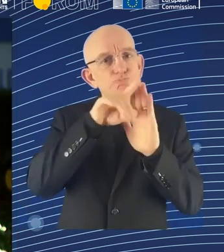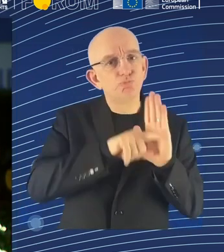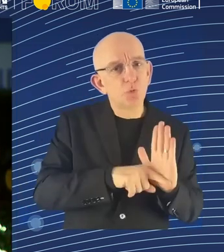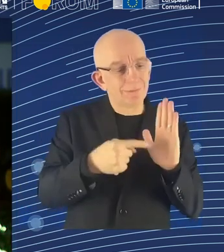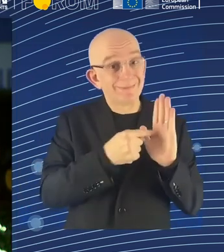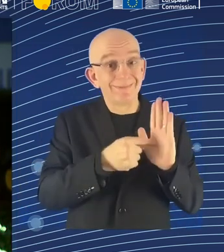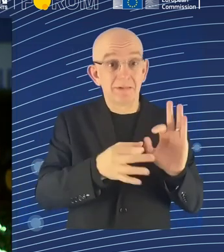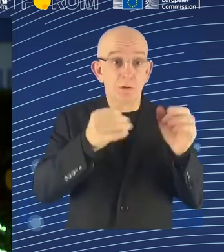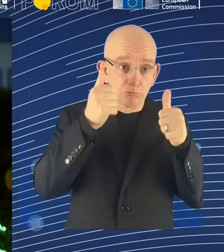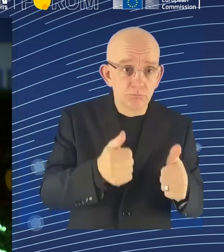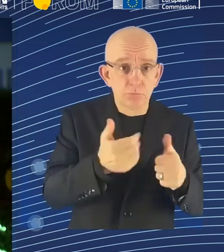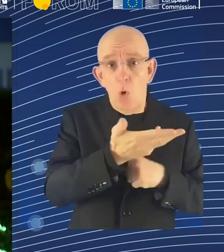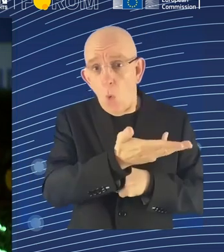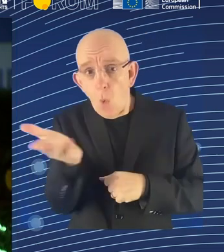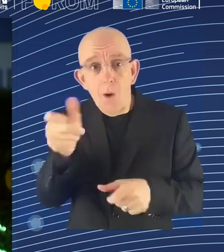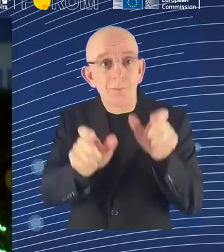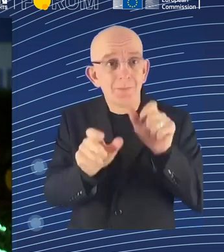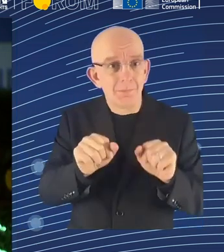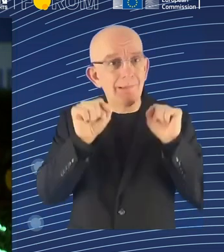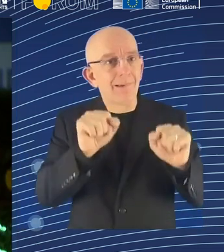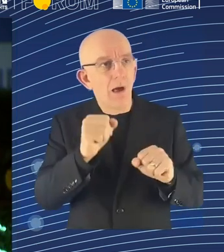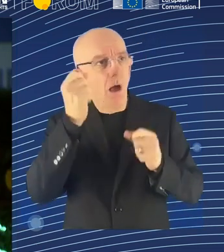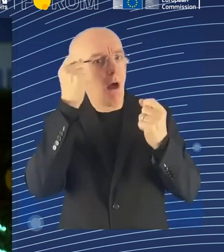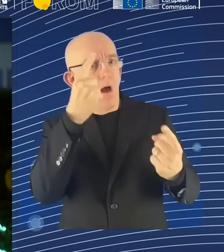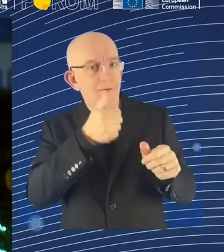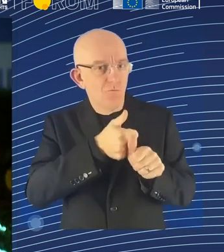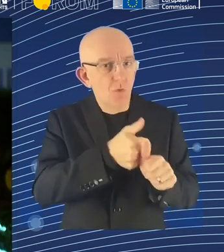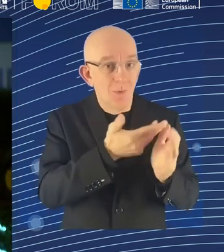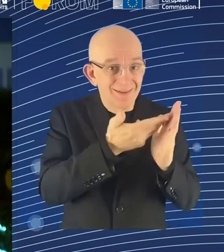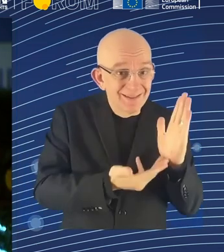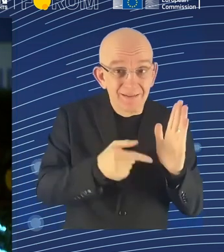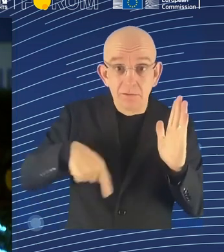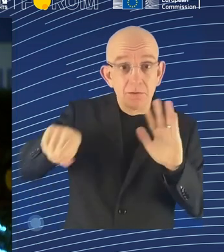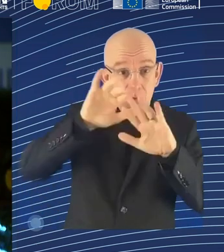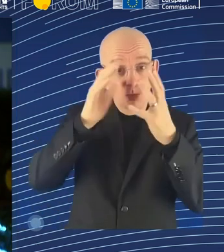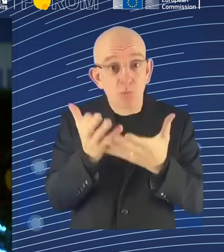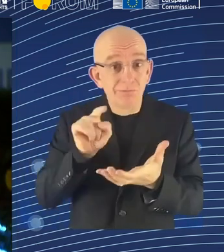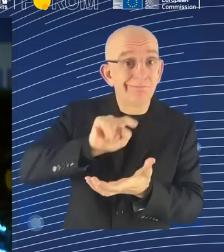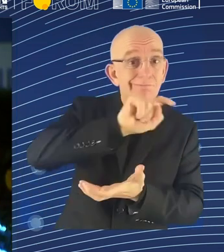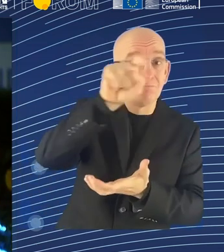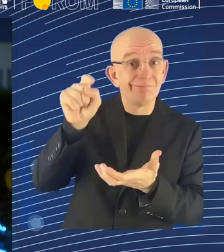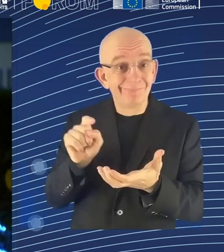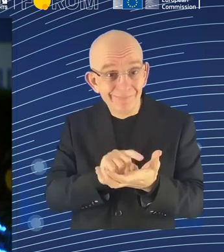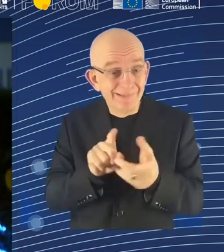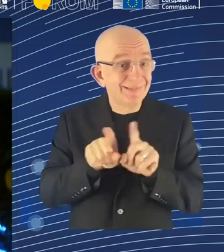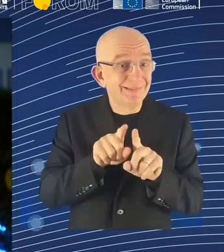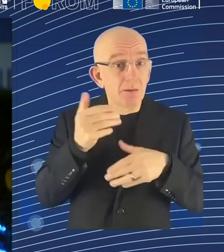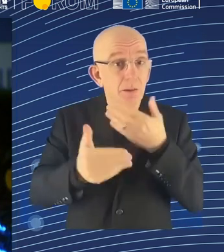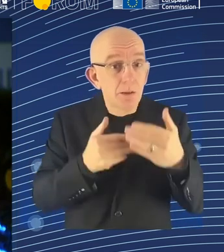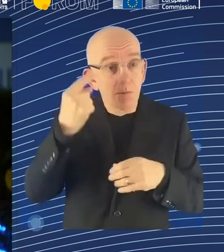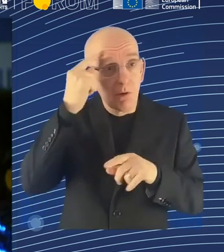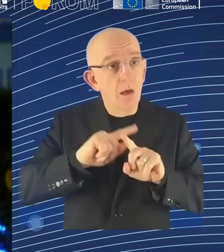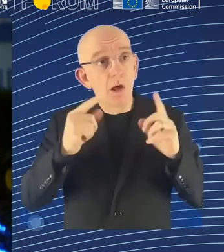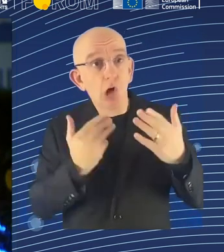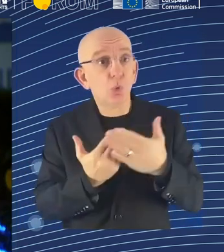innovate, is to have no goal whatsoever. So we simply want to set ourselves a goal that is consistent with our values and the rule of